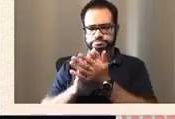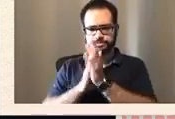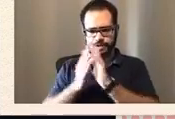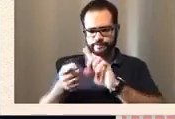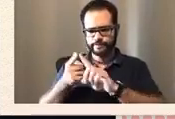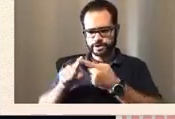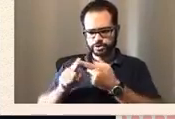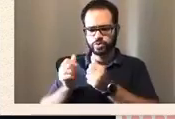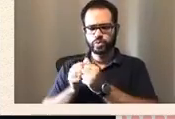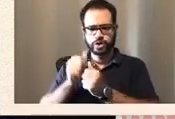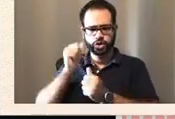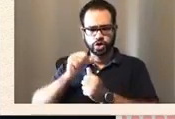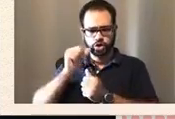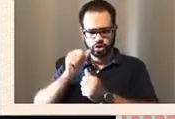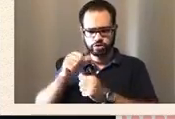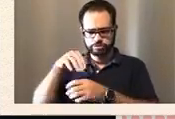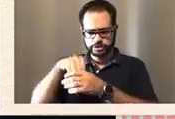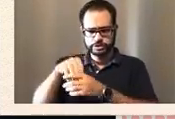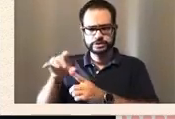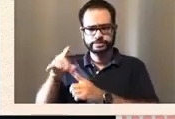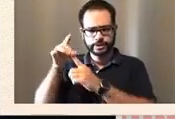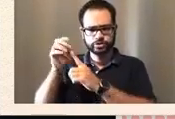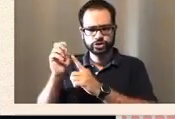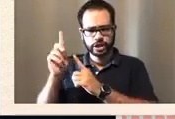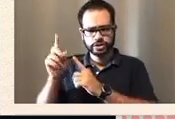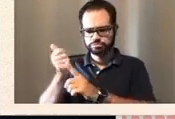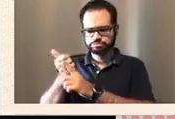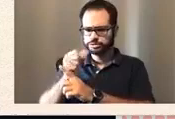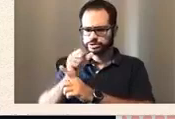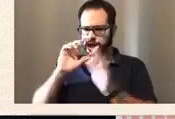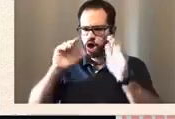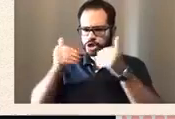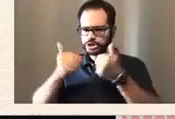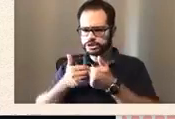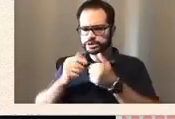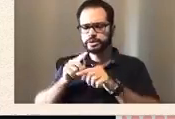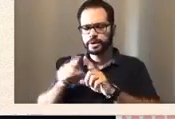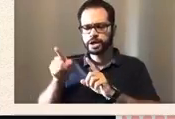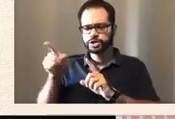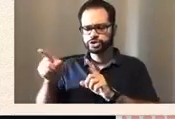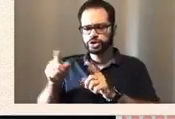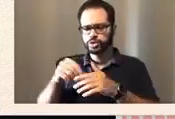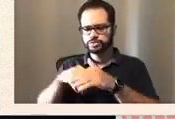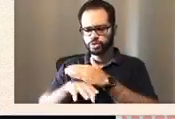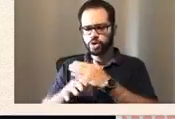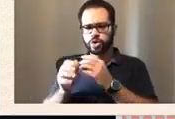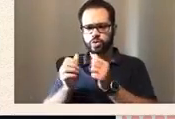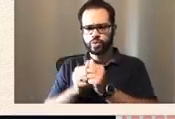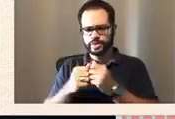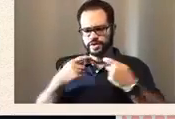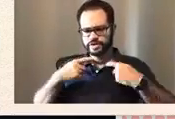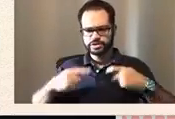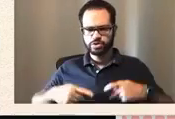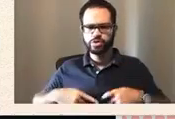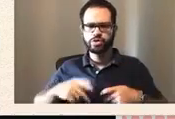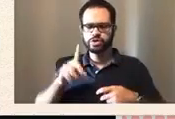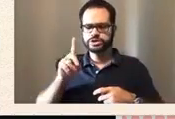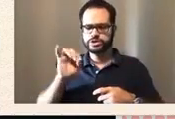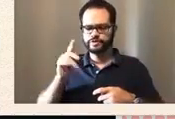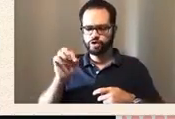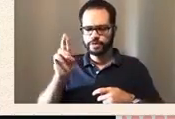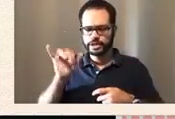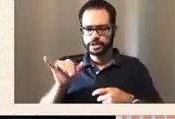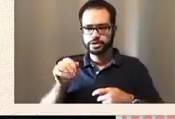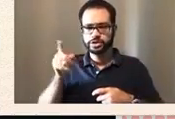special education, and she wasn't autistic, but she was born with a physical deformity. In her case, she was born without